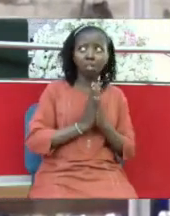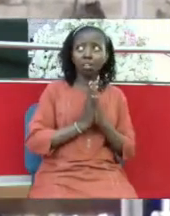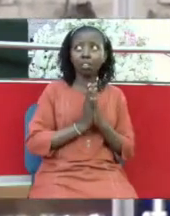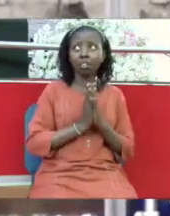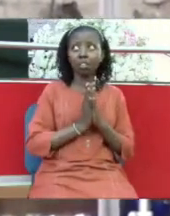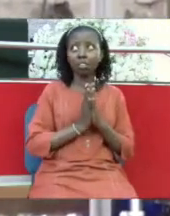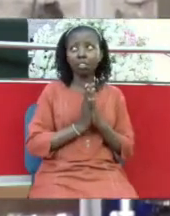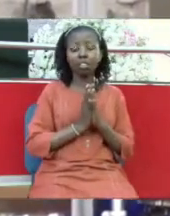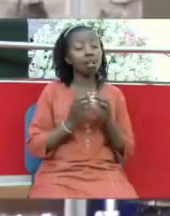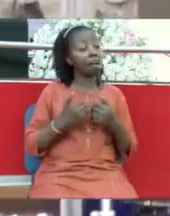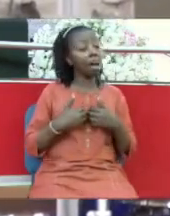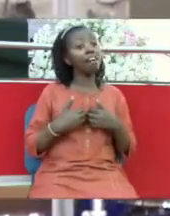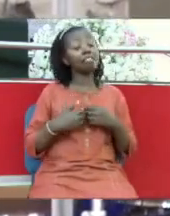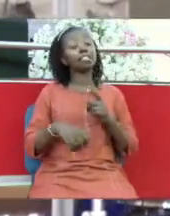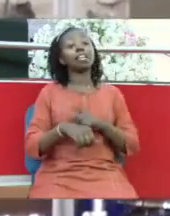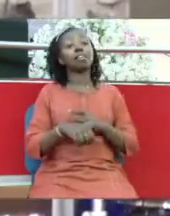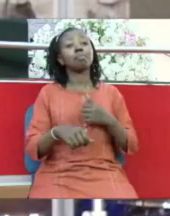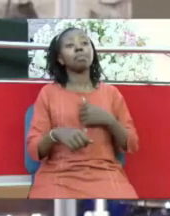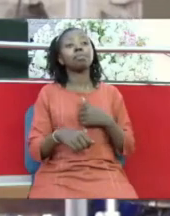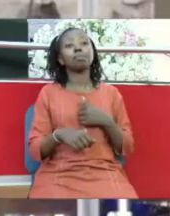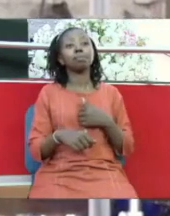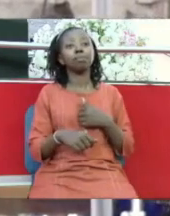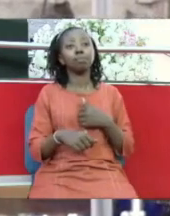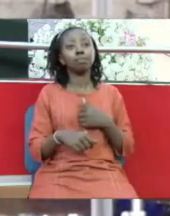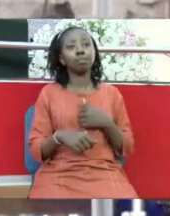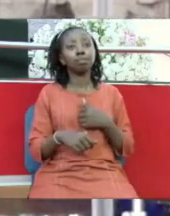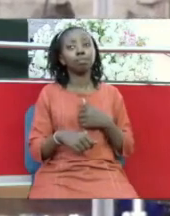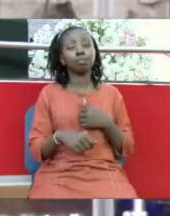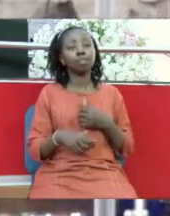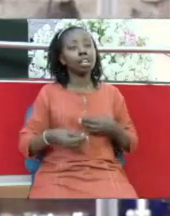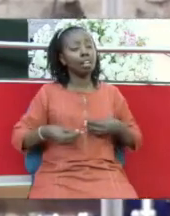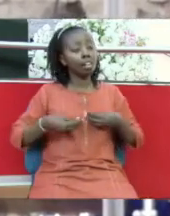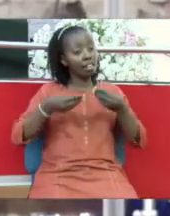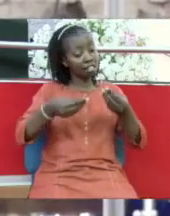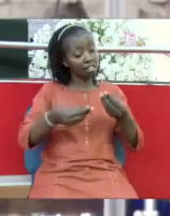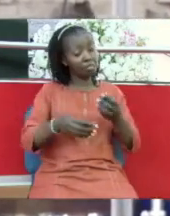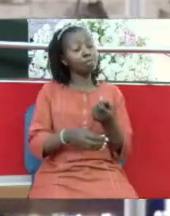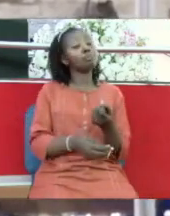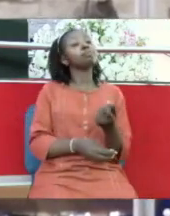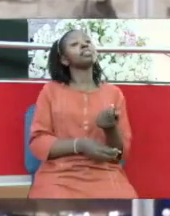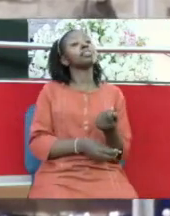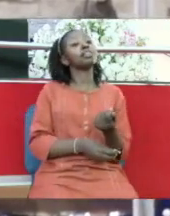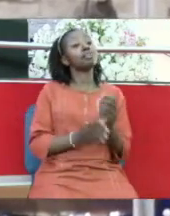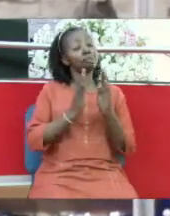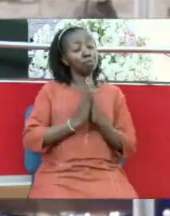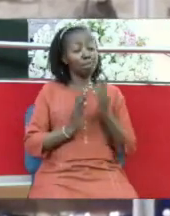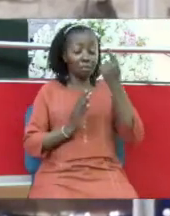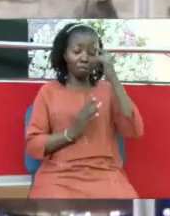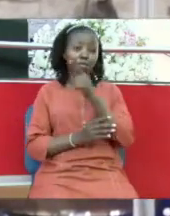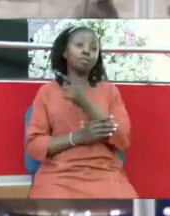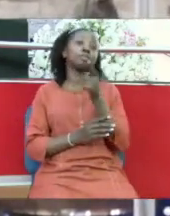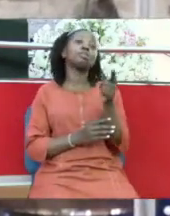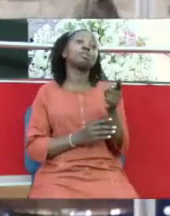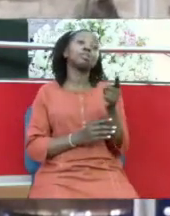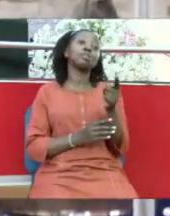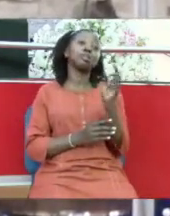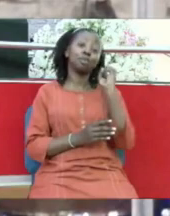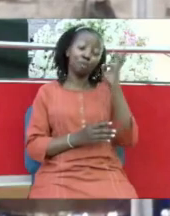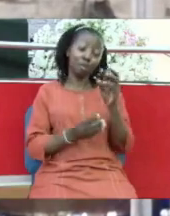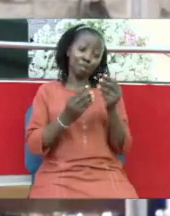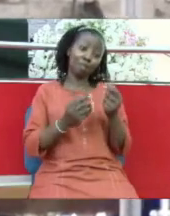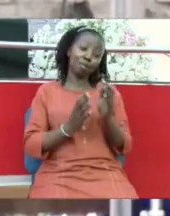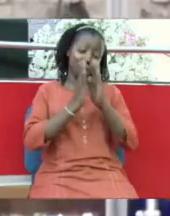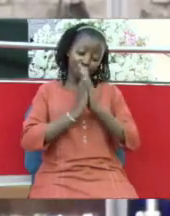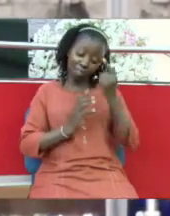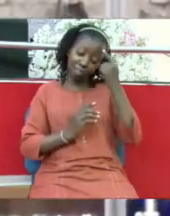I have the time. Nina wakati. Give me the envelope. Nipe bahasha. I will be praying for you. You